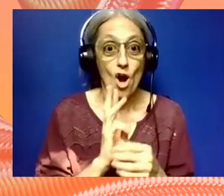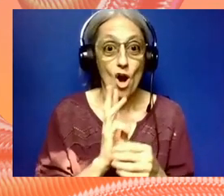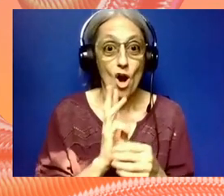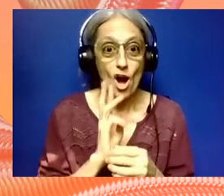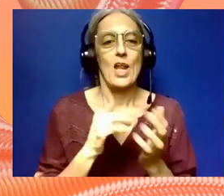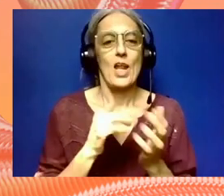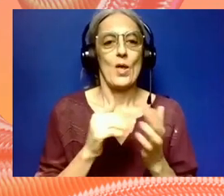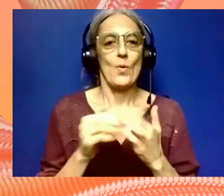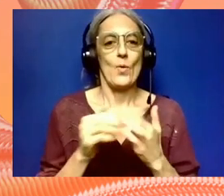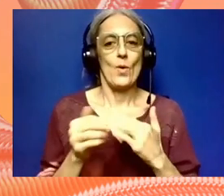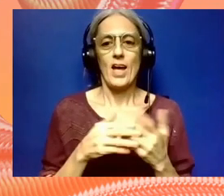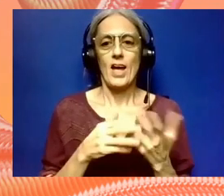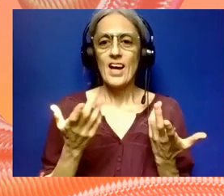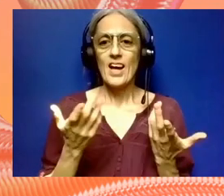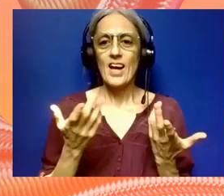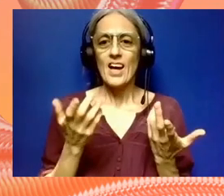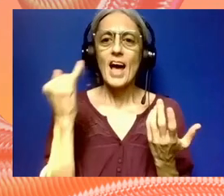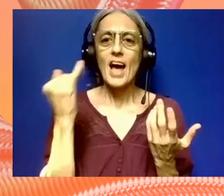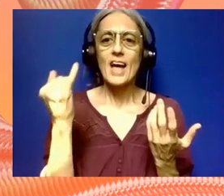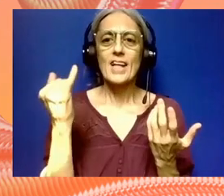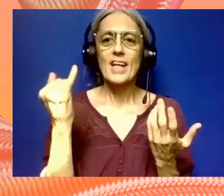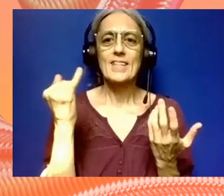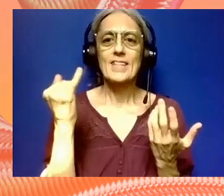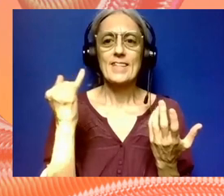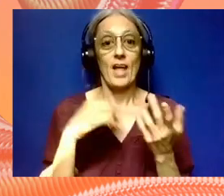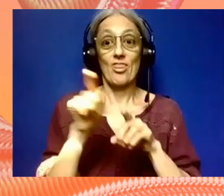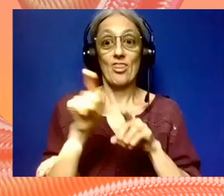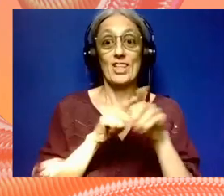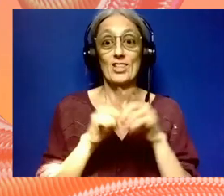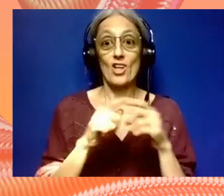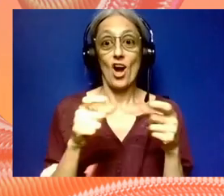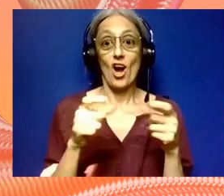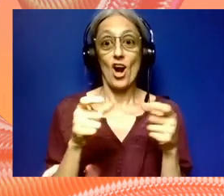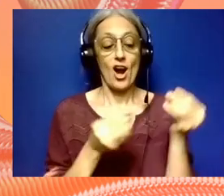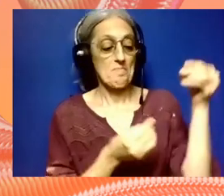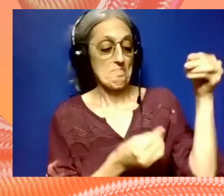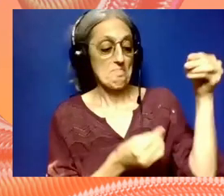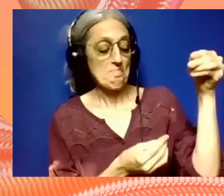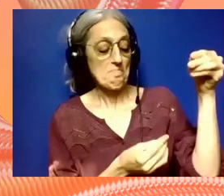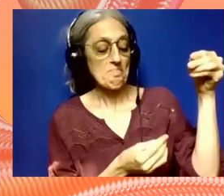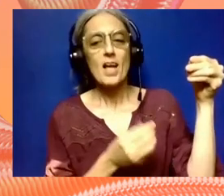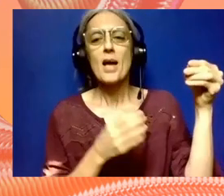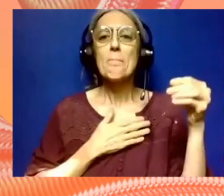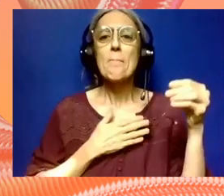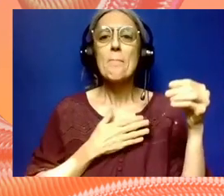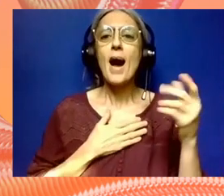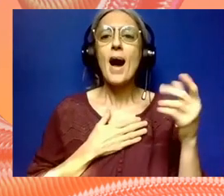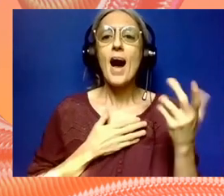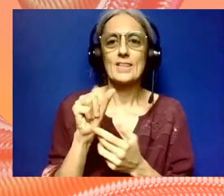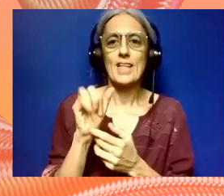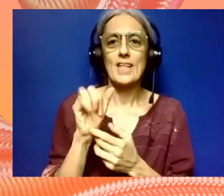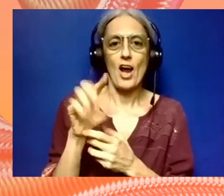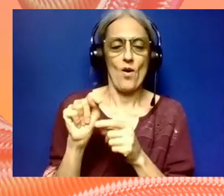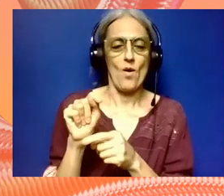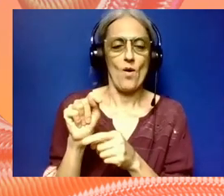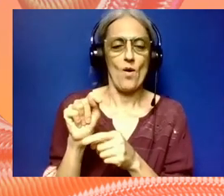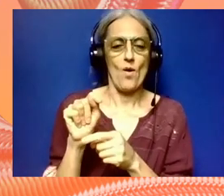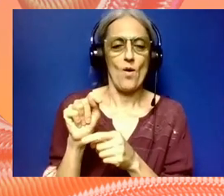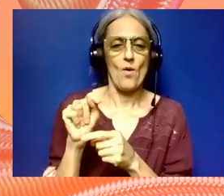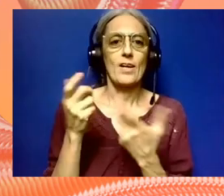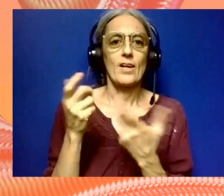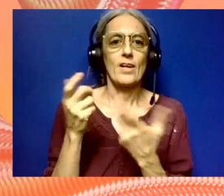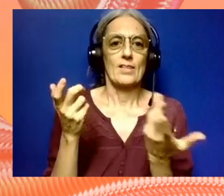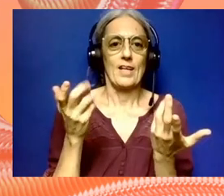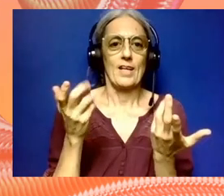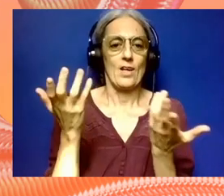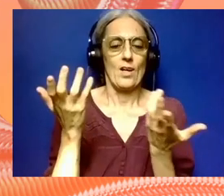of like, how do you, in the star card, you know, my art is tarot. It's like, it's all about, how do I really let shine from me what is